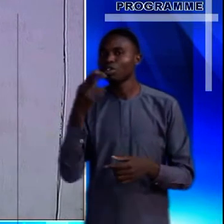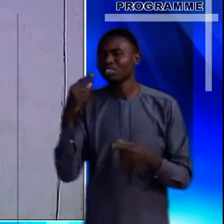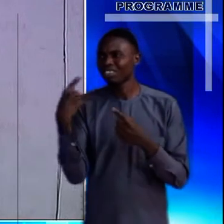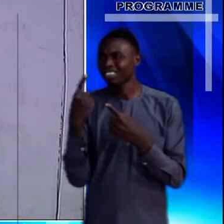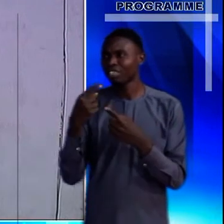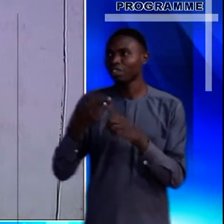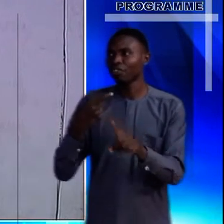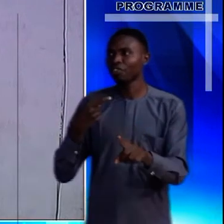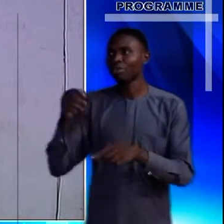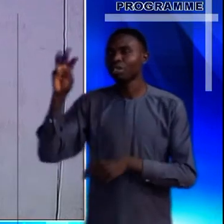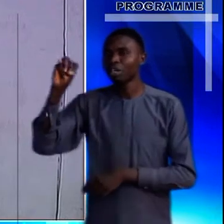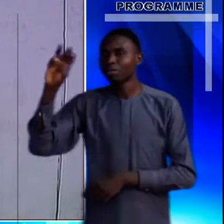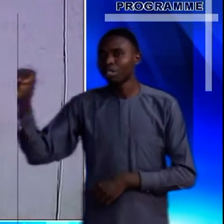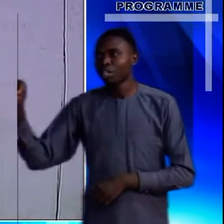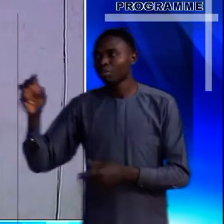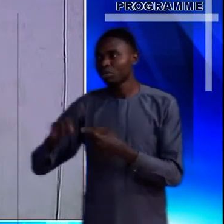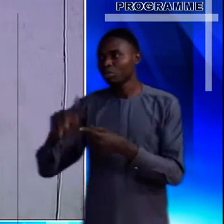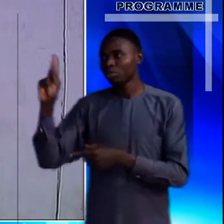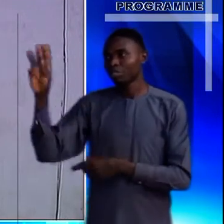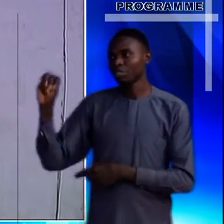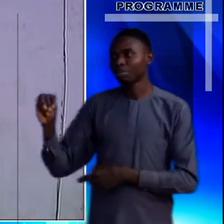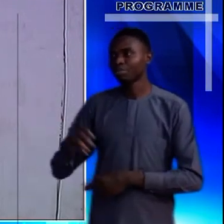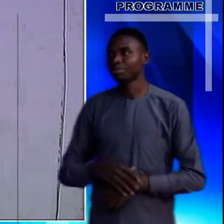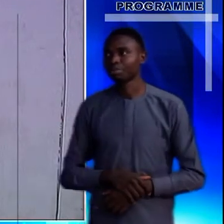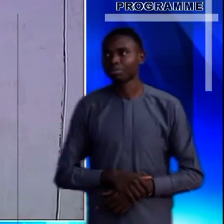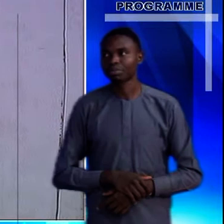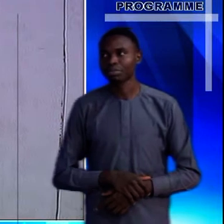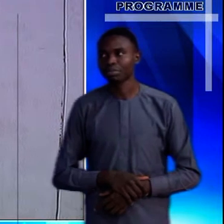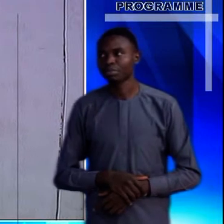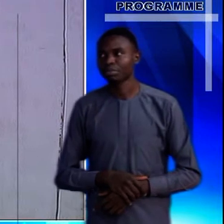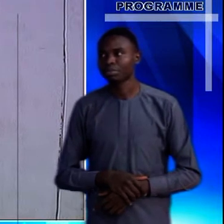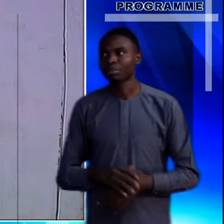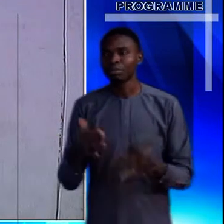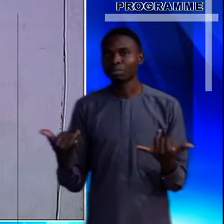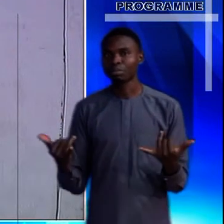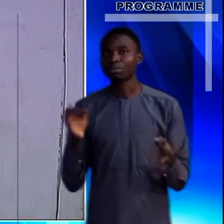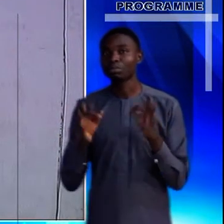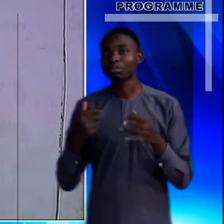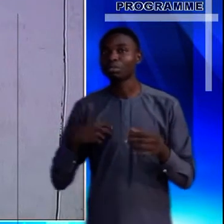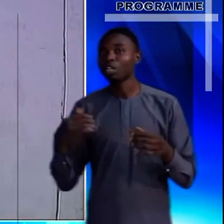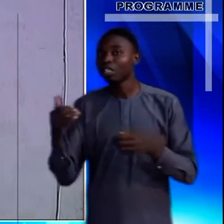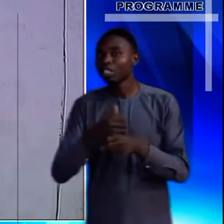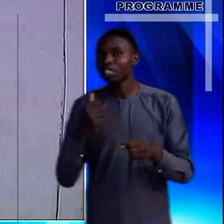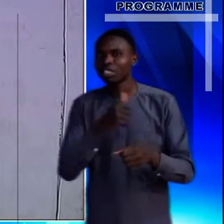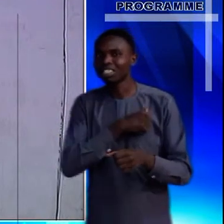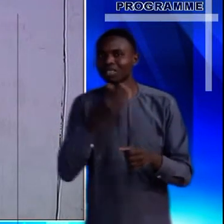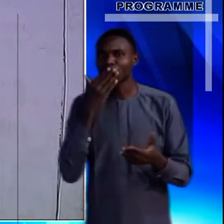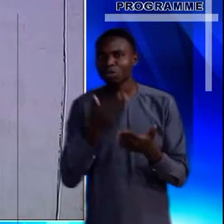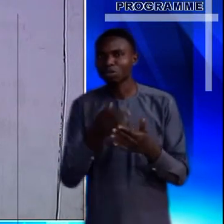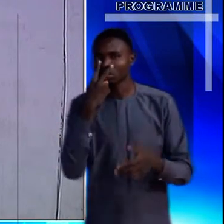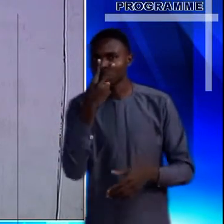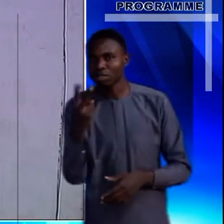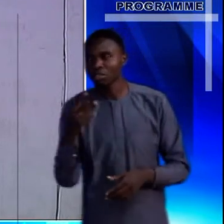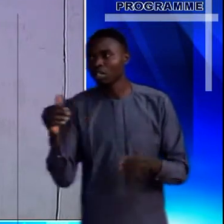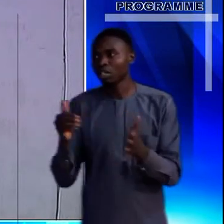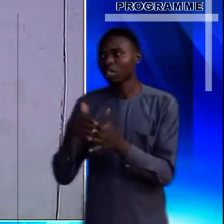to kilometer. Good. Now, if we take a good look at this table, it is only prefix